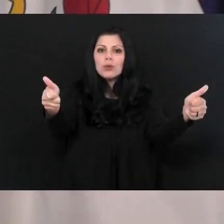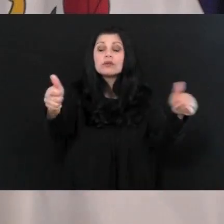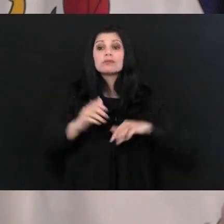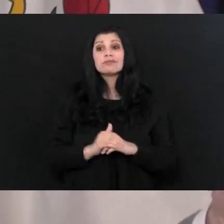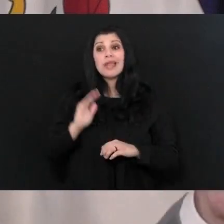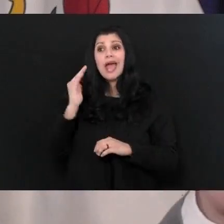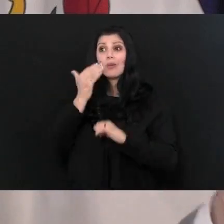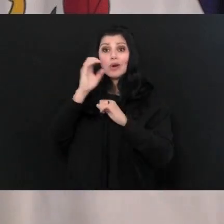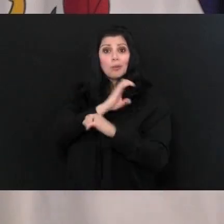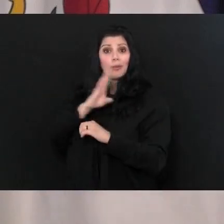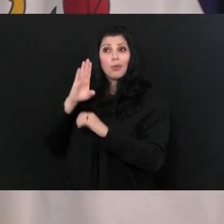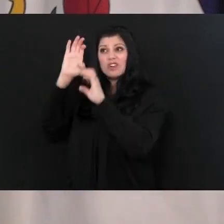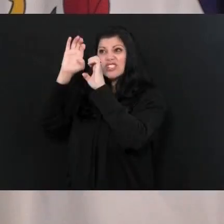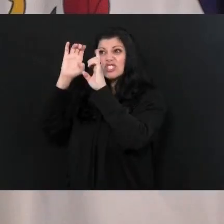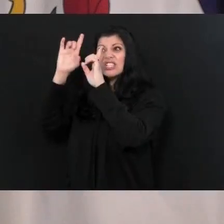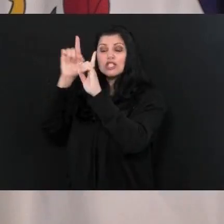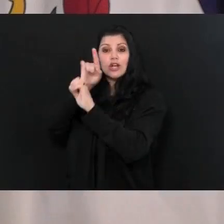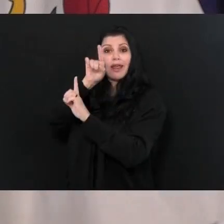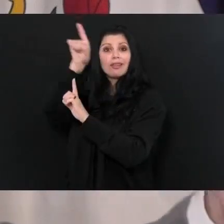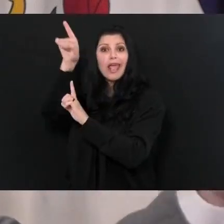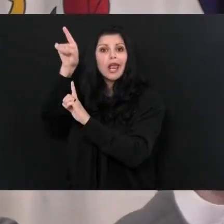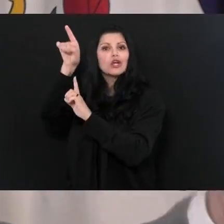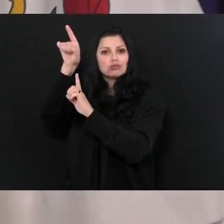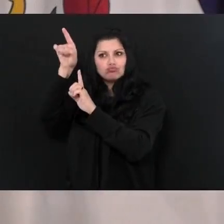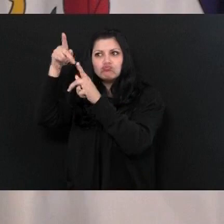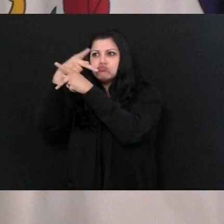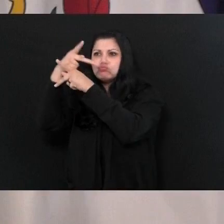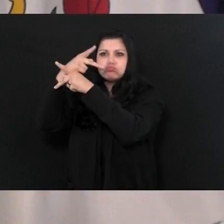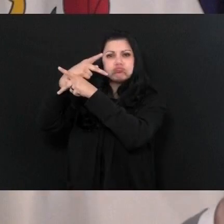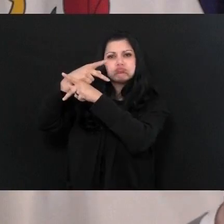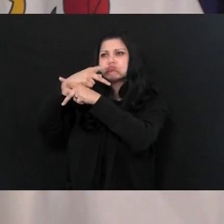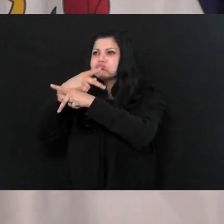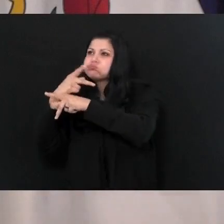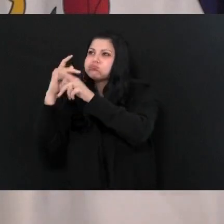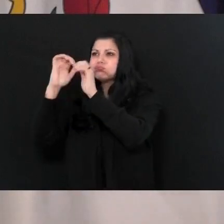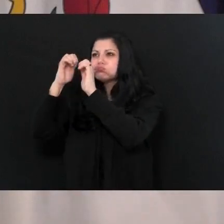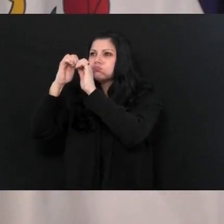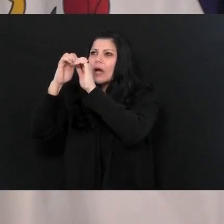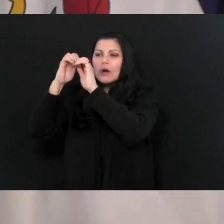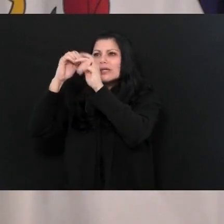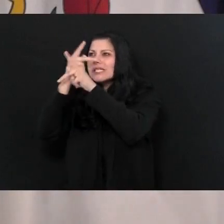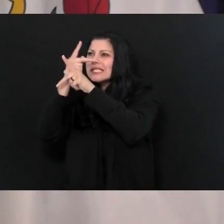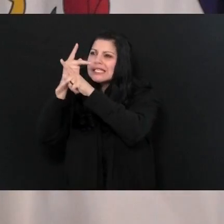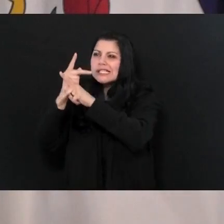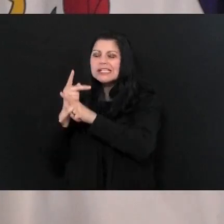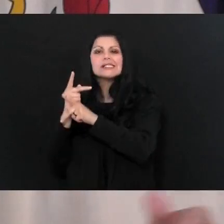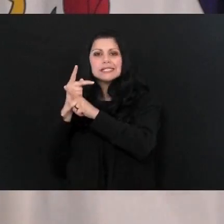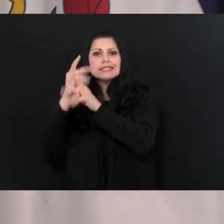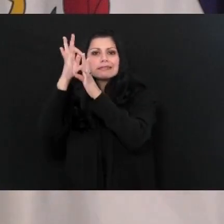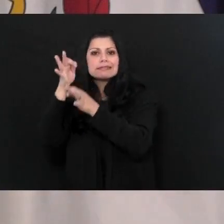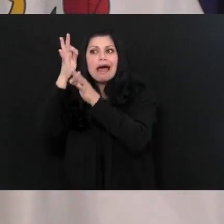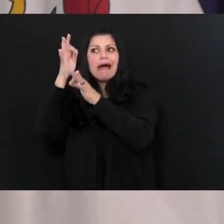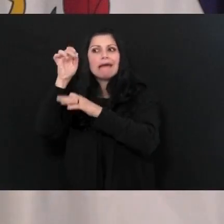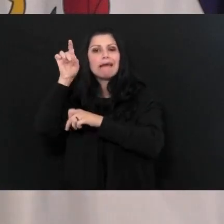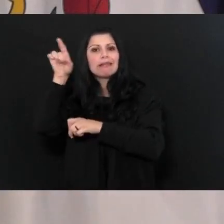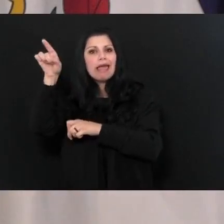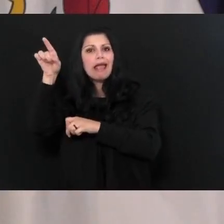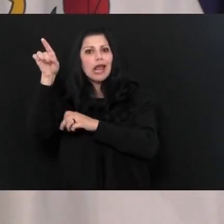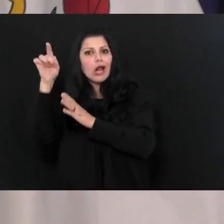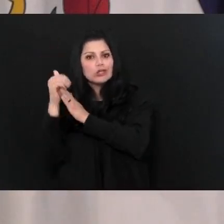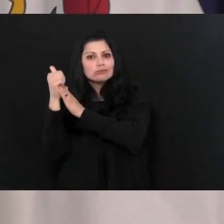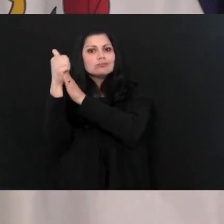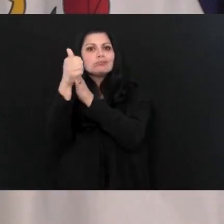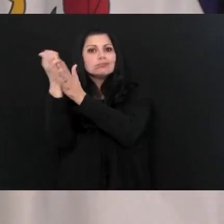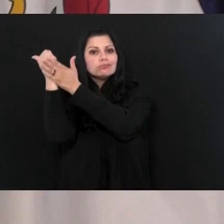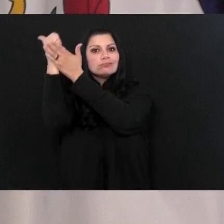of education are making their decisions, and they're putting out their guidances and all that kind of stuff. We know every bit of